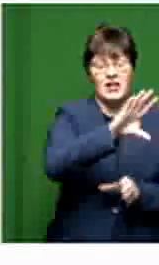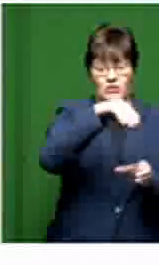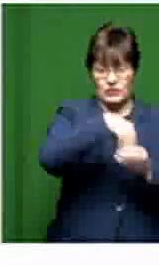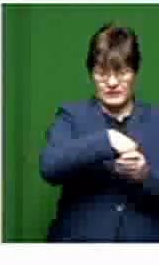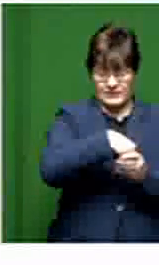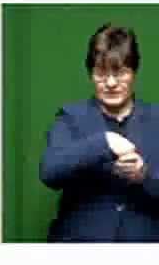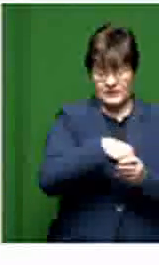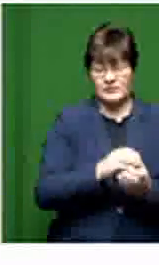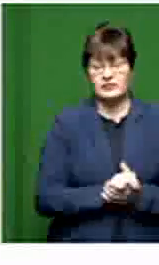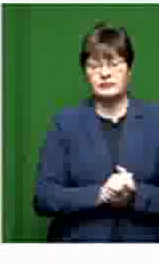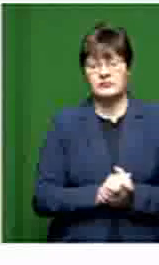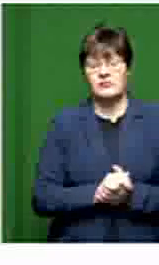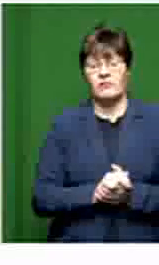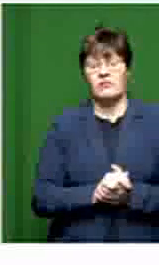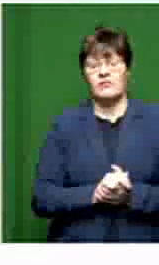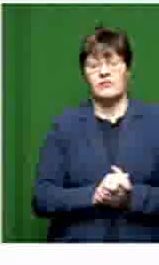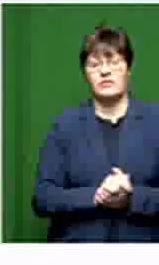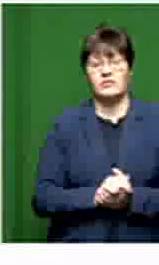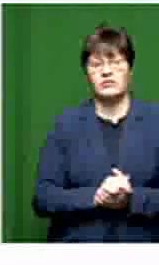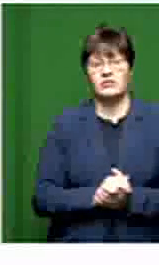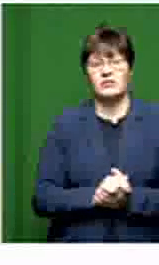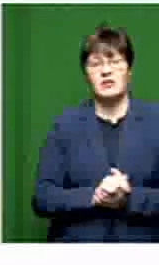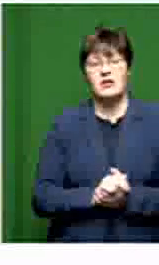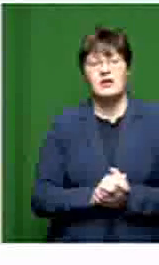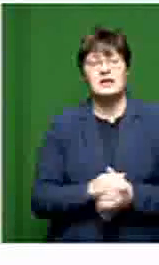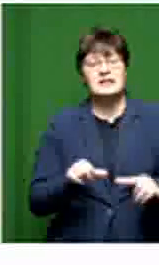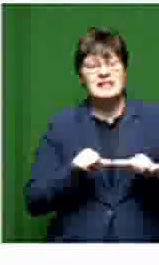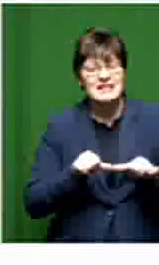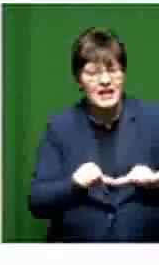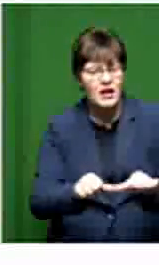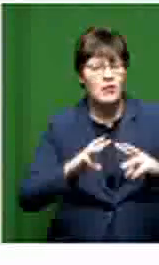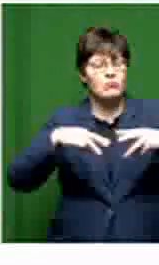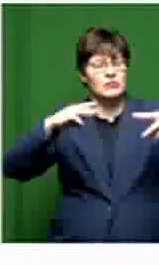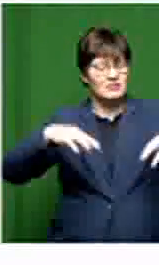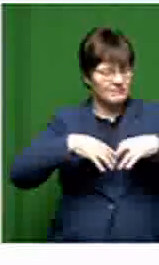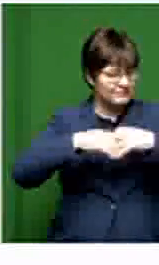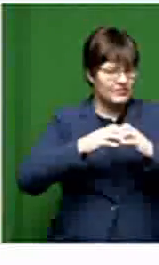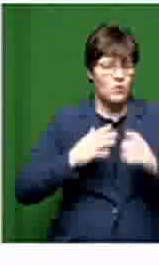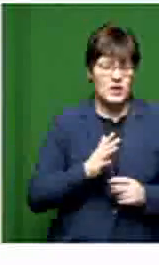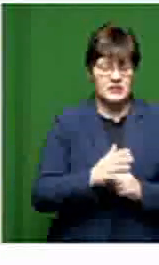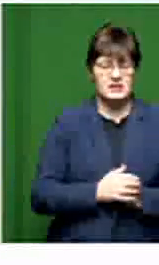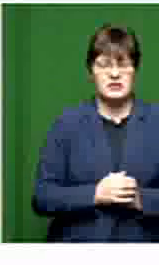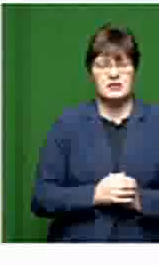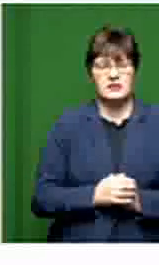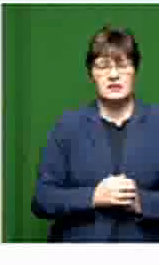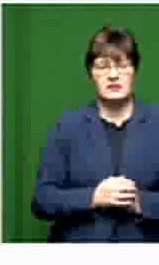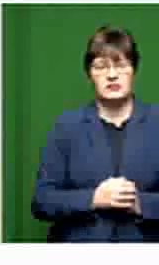inclusiveness. We want to create sustainable museums. We engage